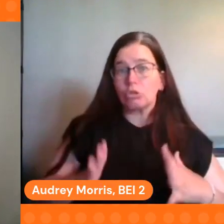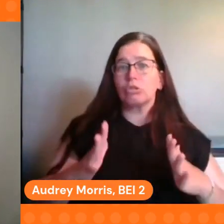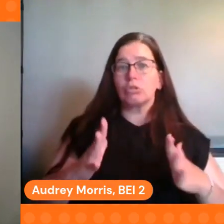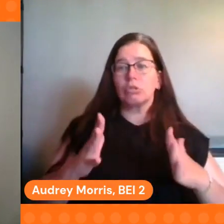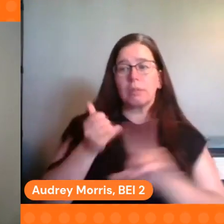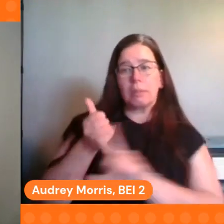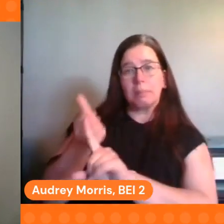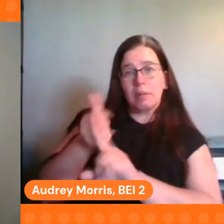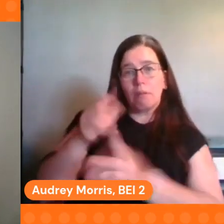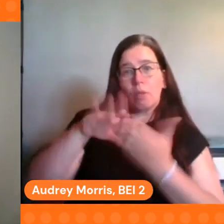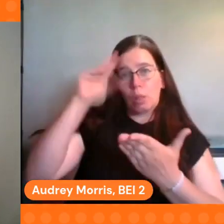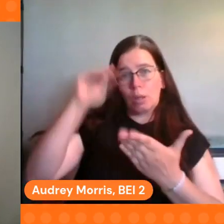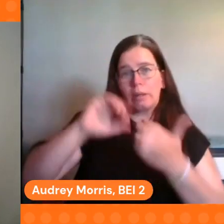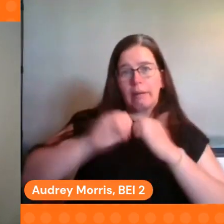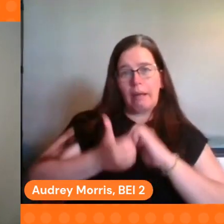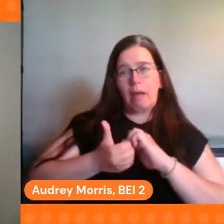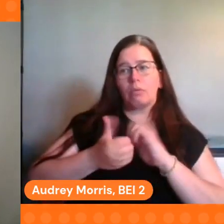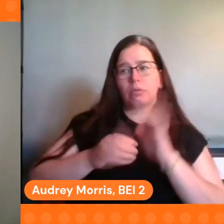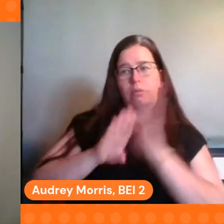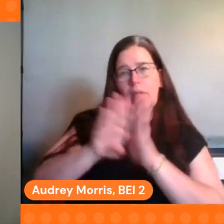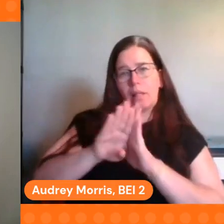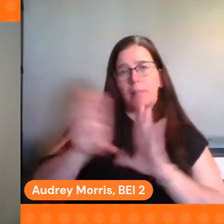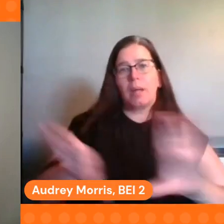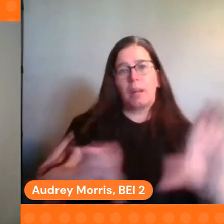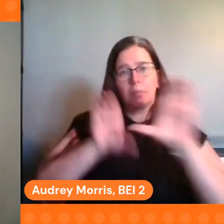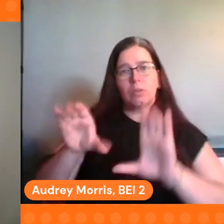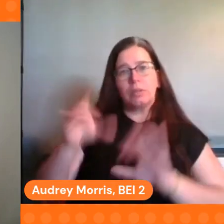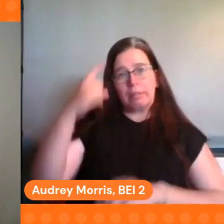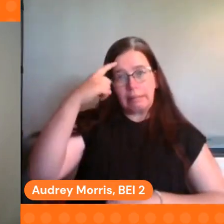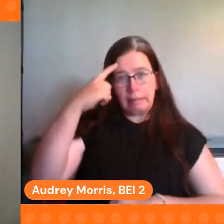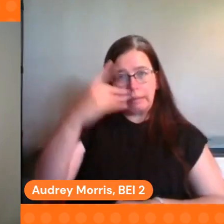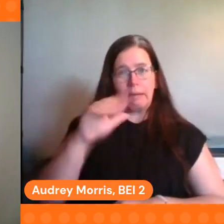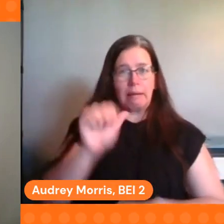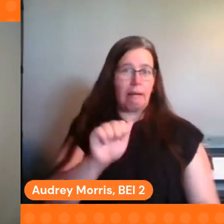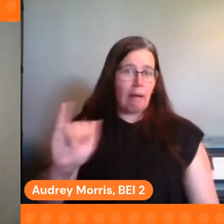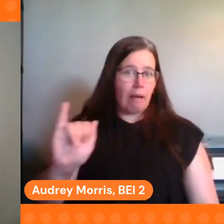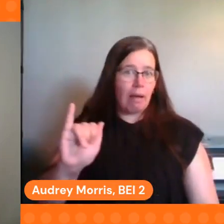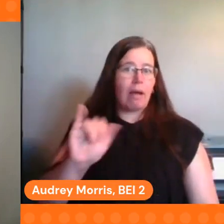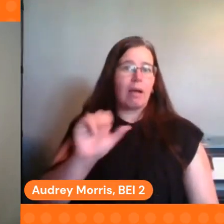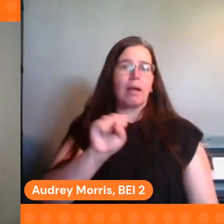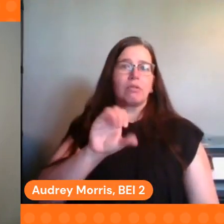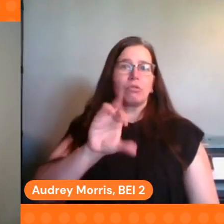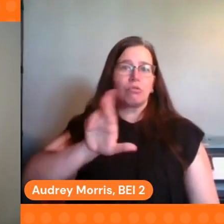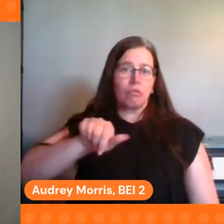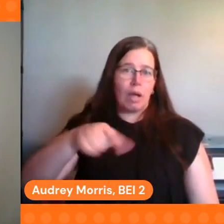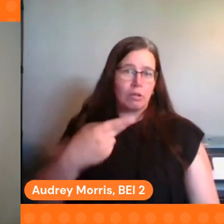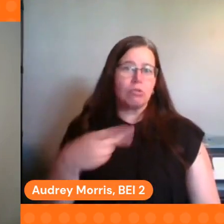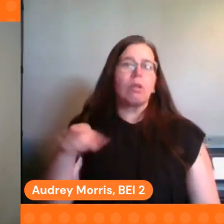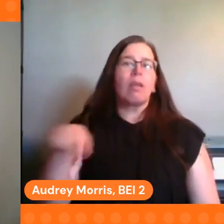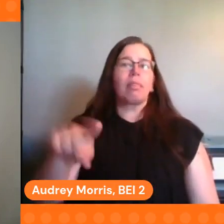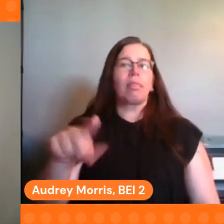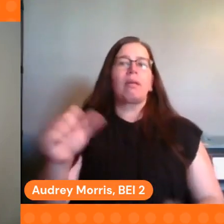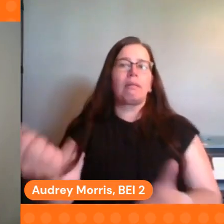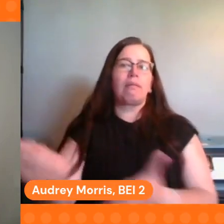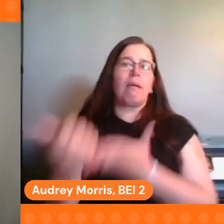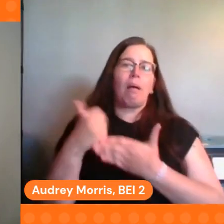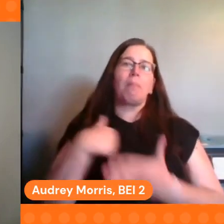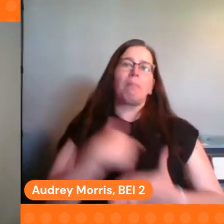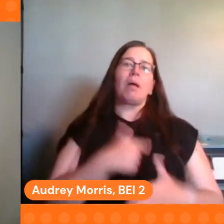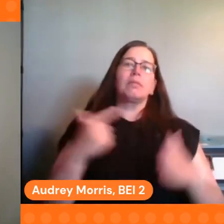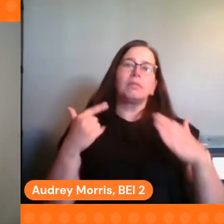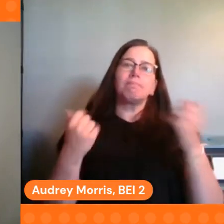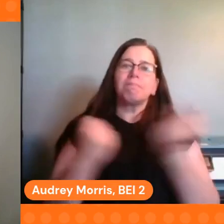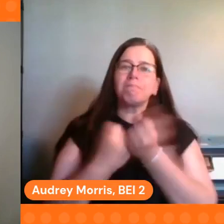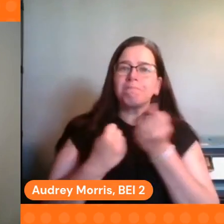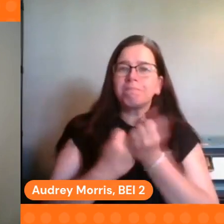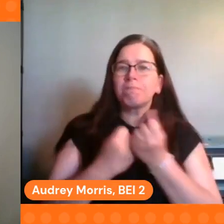about computational thinking, AI, and Scratch. And then they can help us to really educate more and more